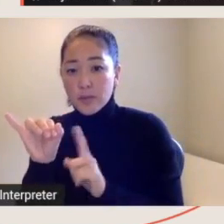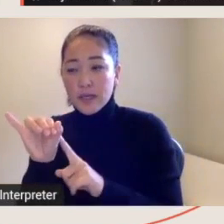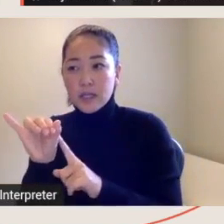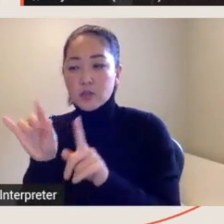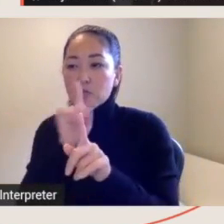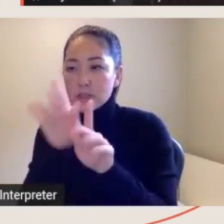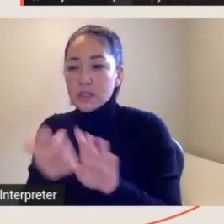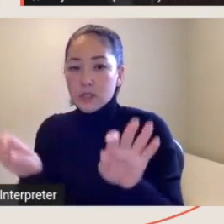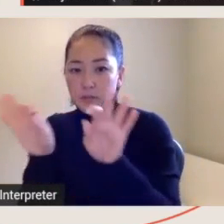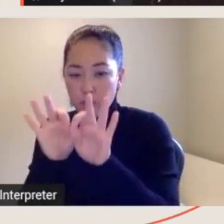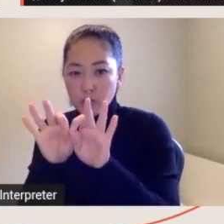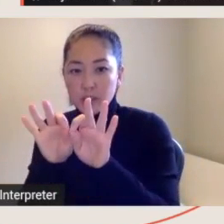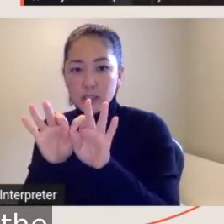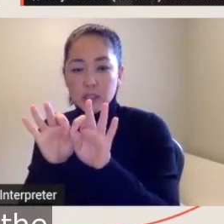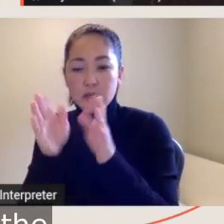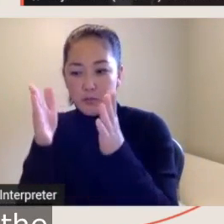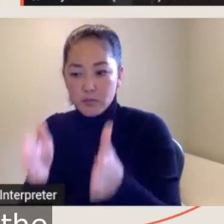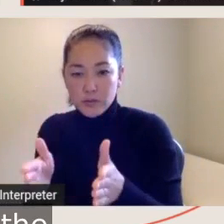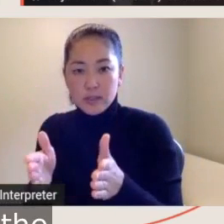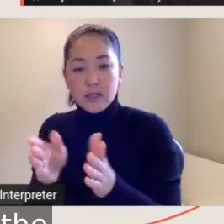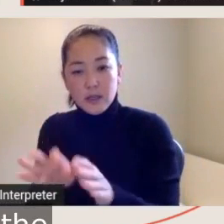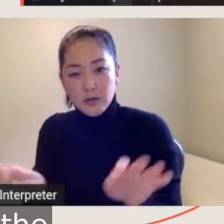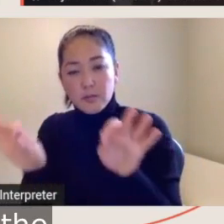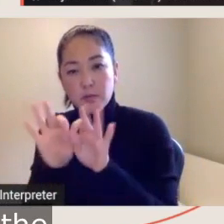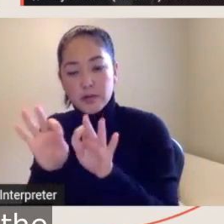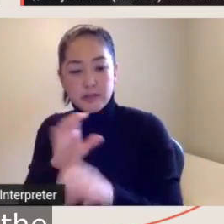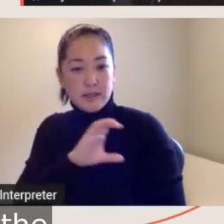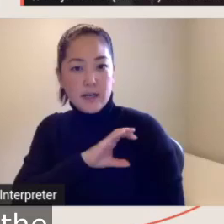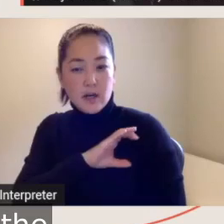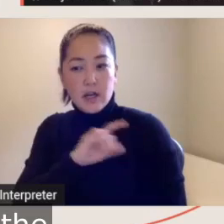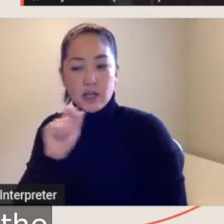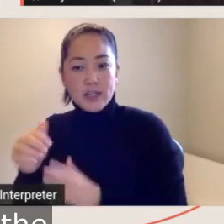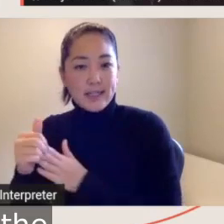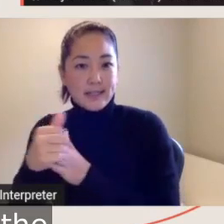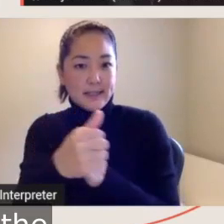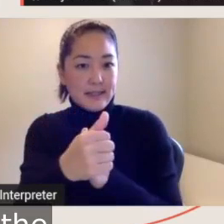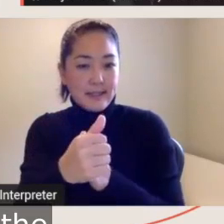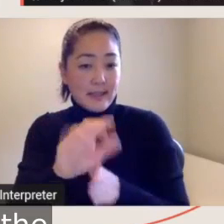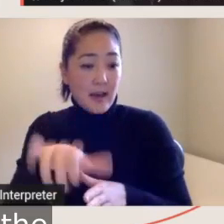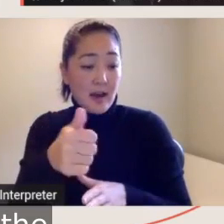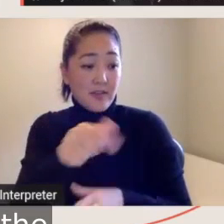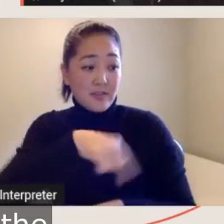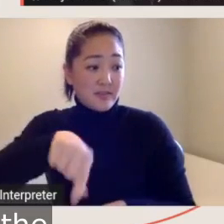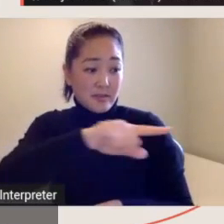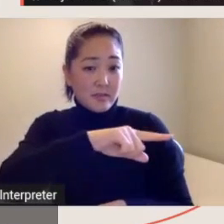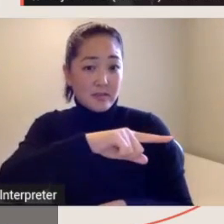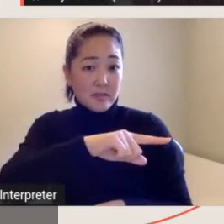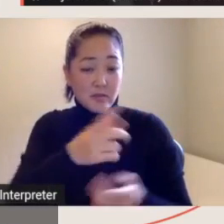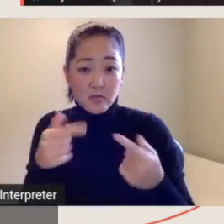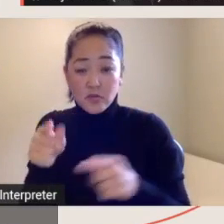figure and he's such a potent character that was also able to lead the others while we were filming.